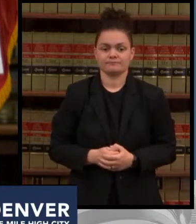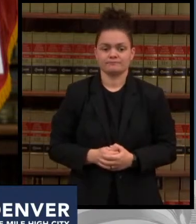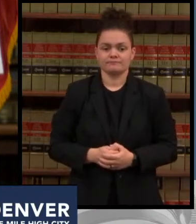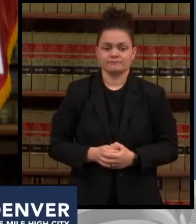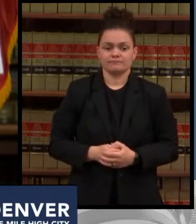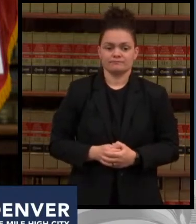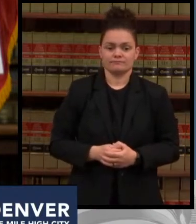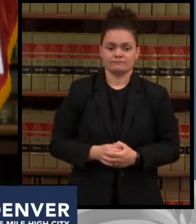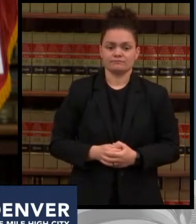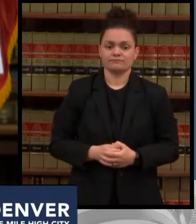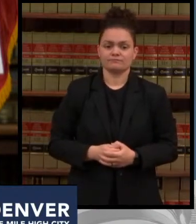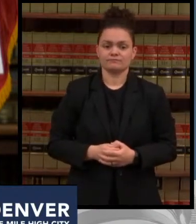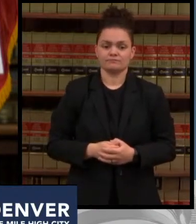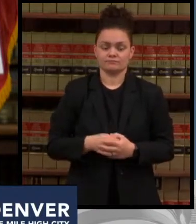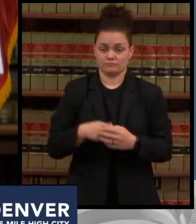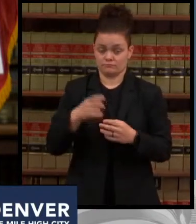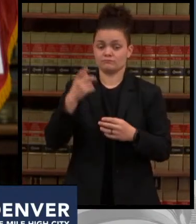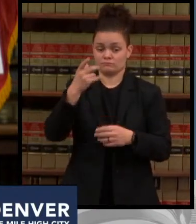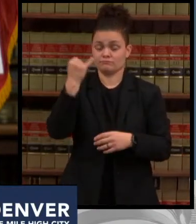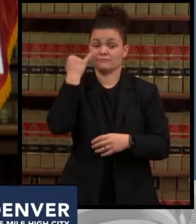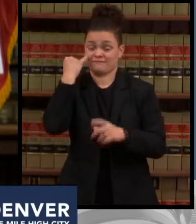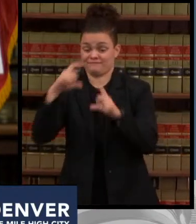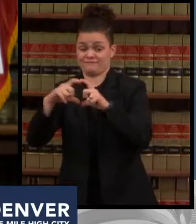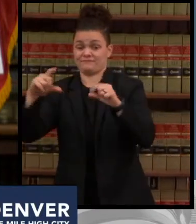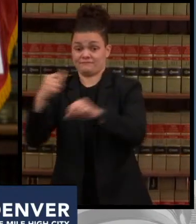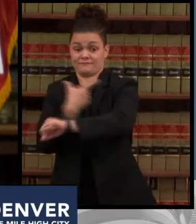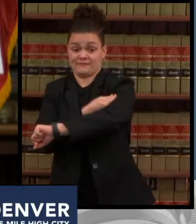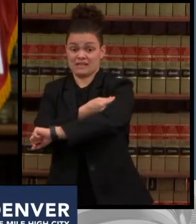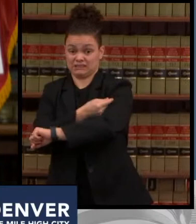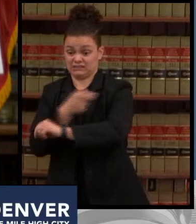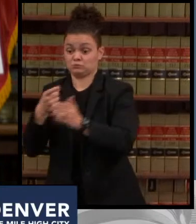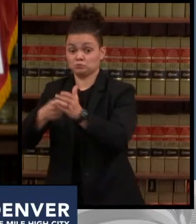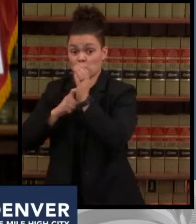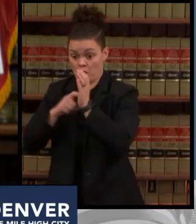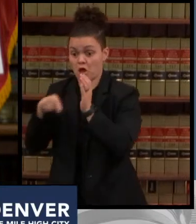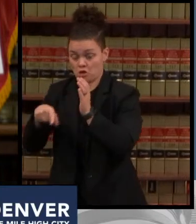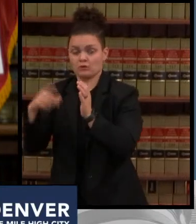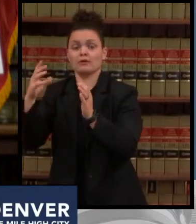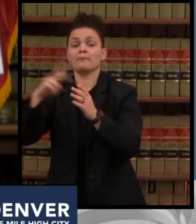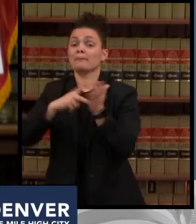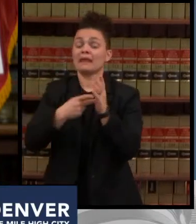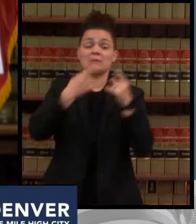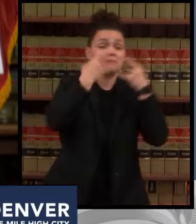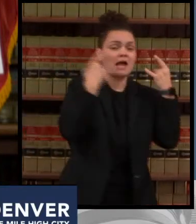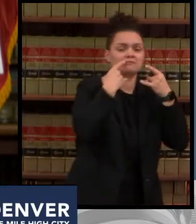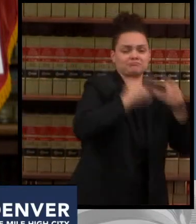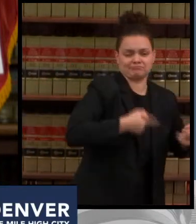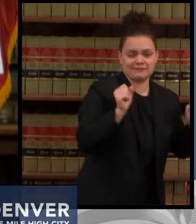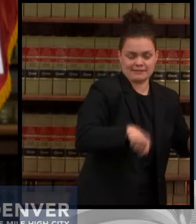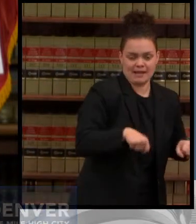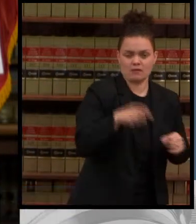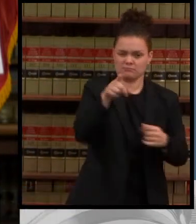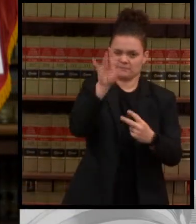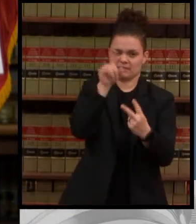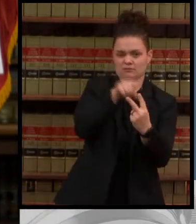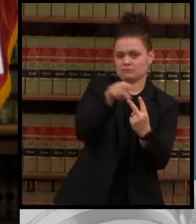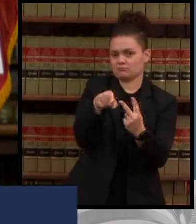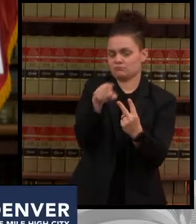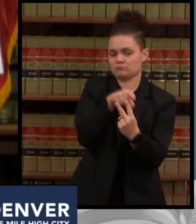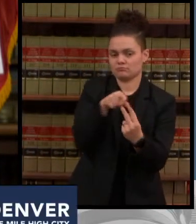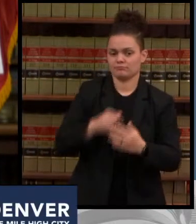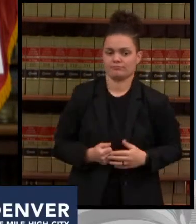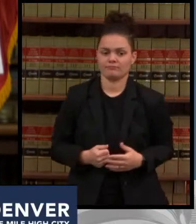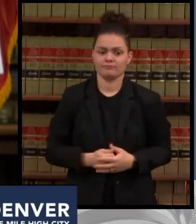required. Let me say that one more time because I don't want to jumble it up. Once again, as regional partners, we are